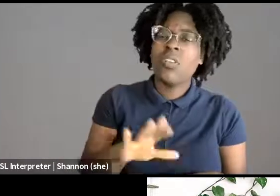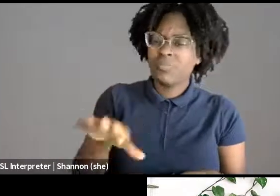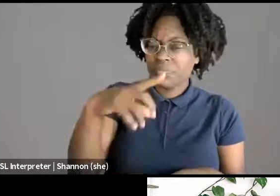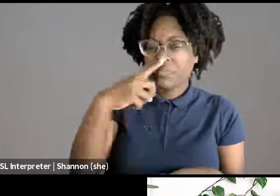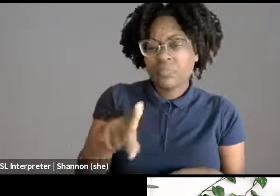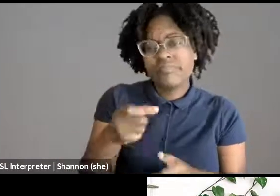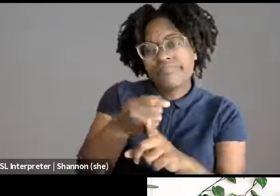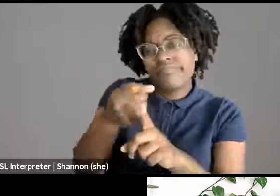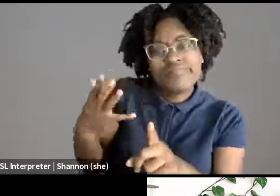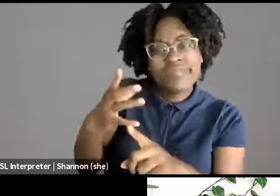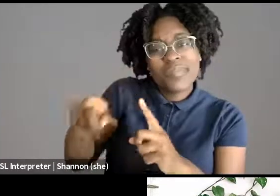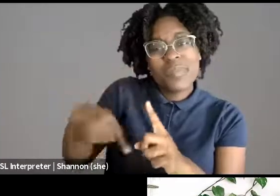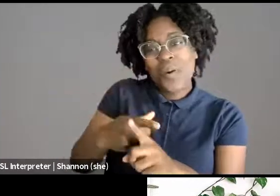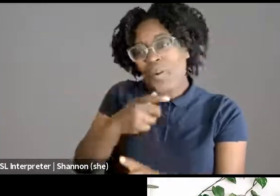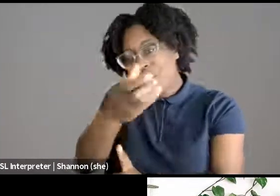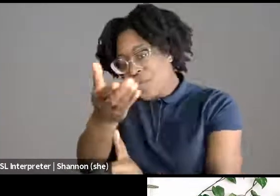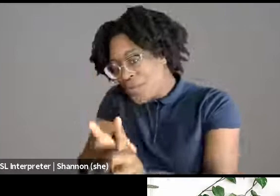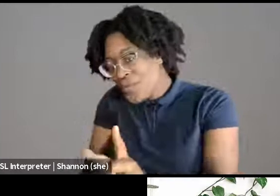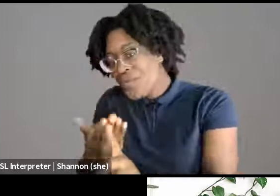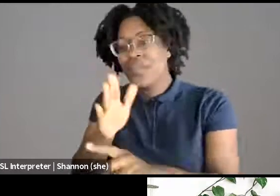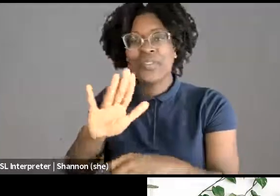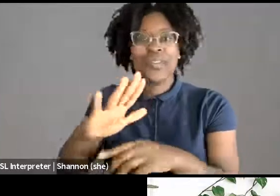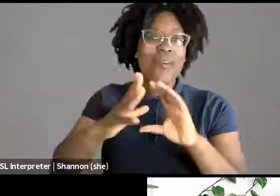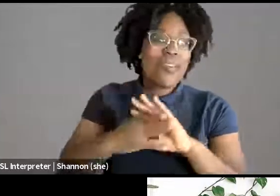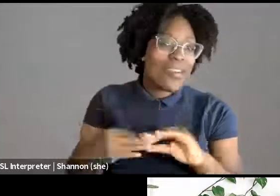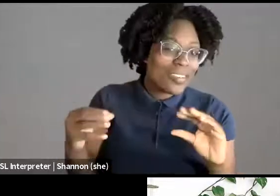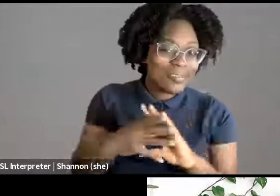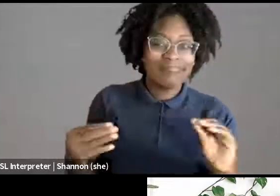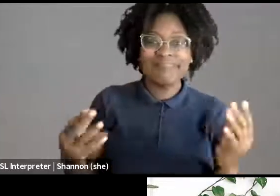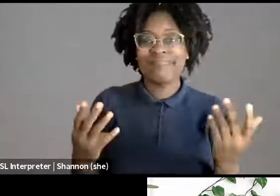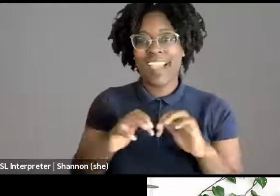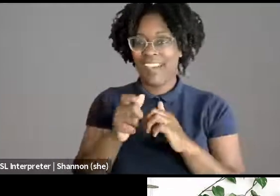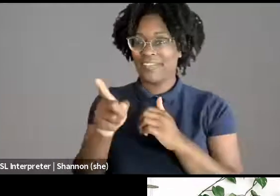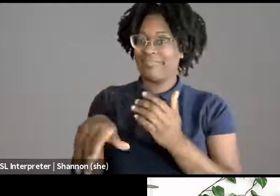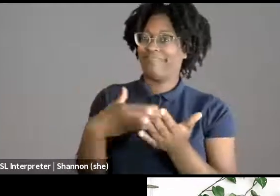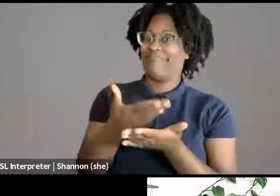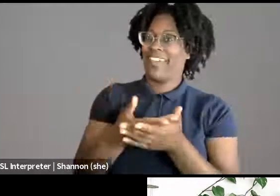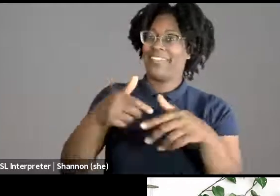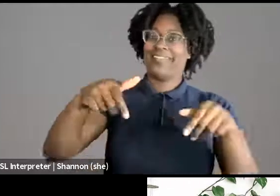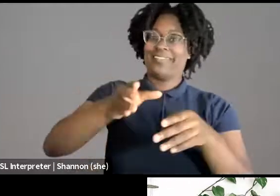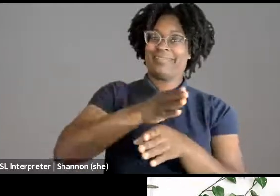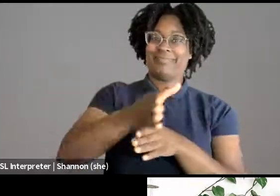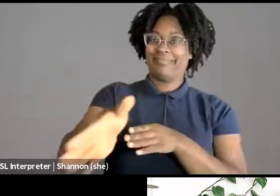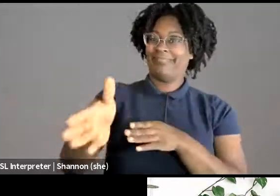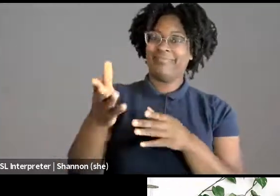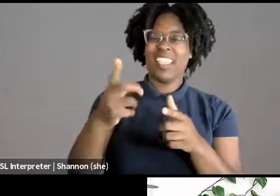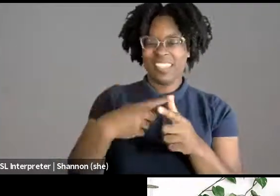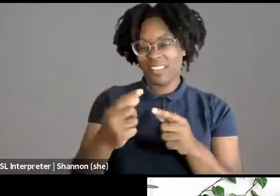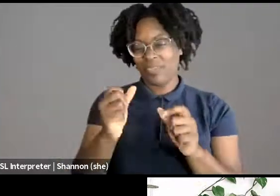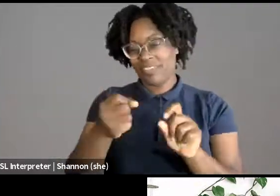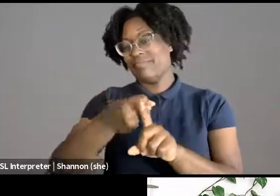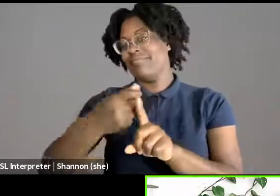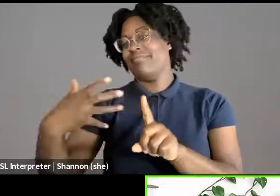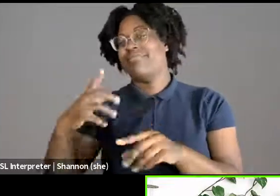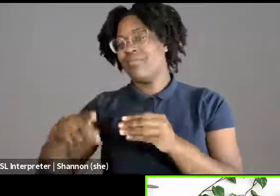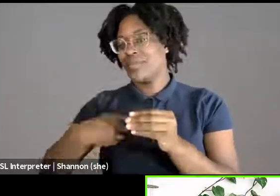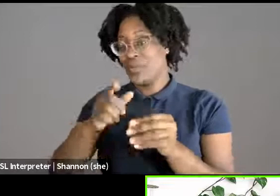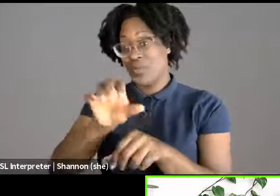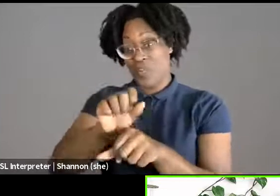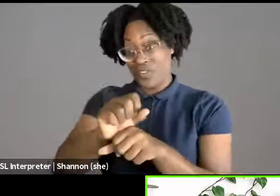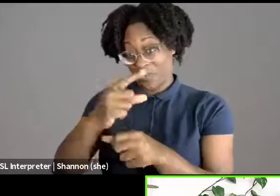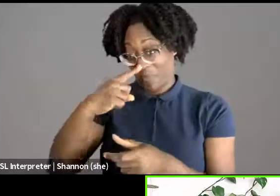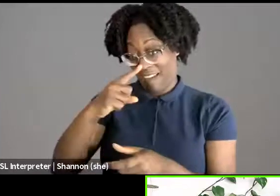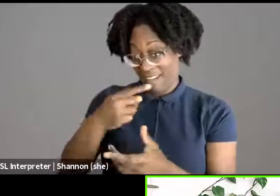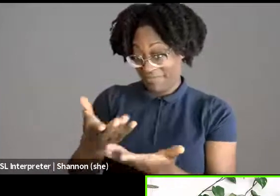who you are and how you came to do the work that you did, and we'll kind of go into that work in a bit. Awesome. Thanks for that.